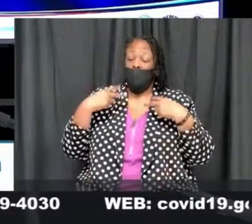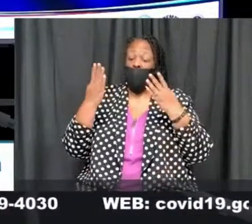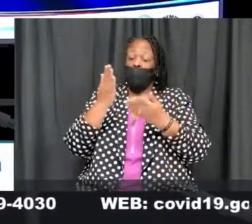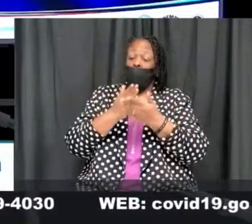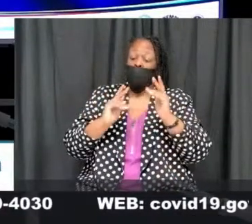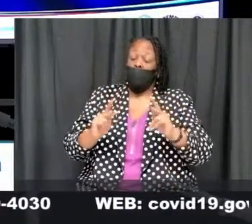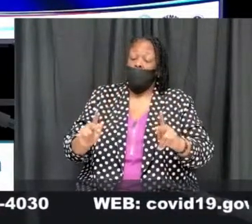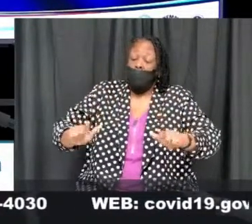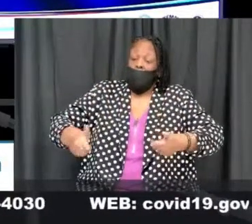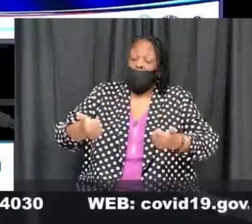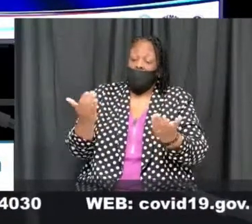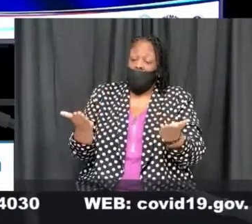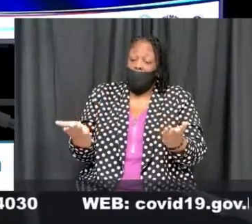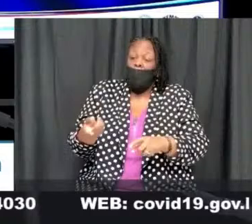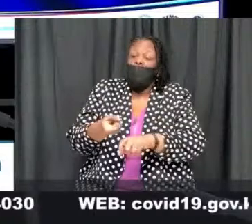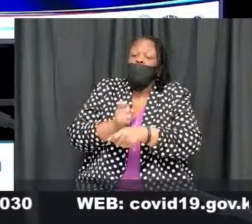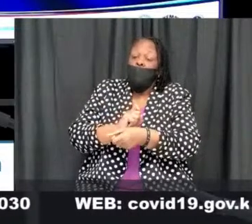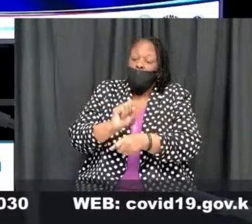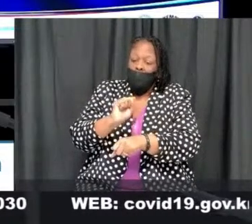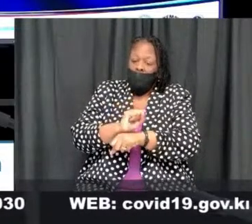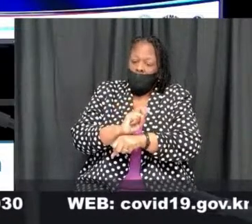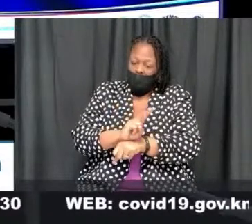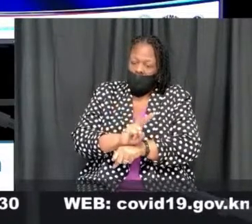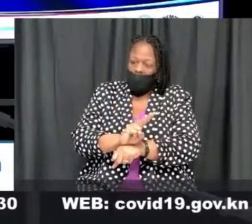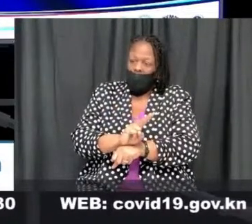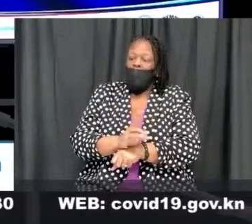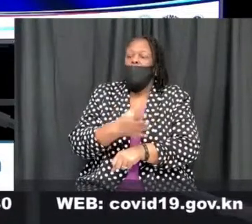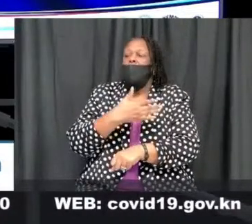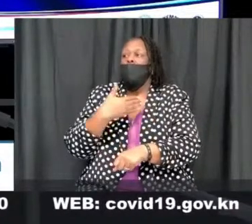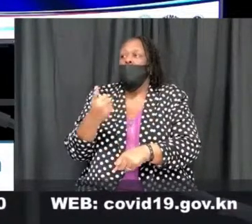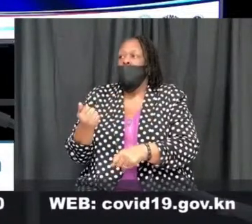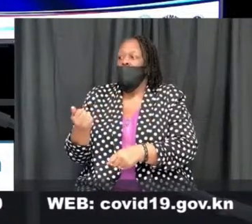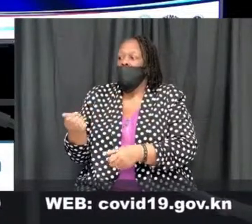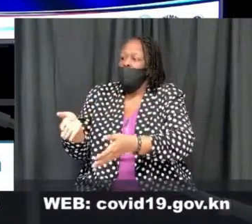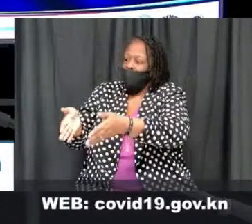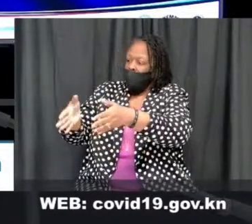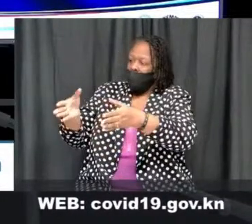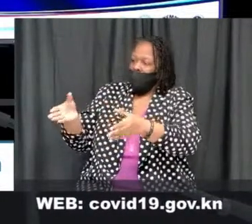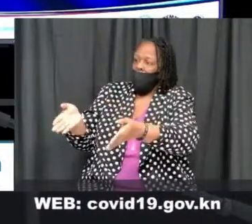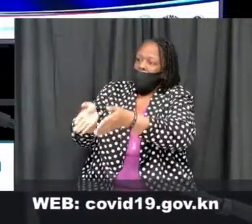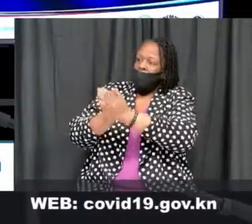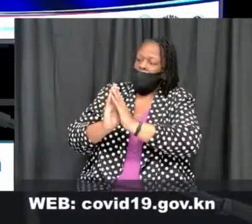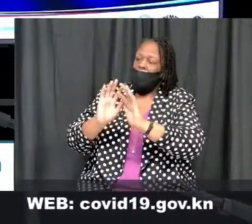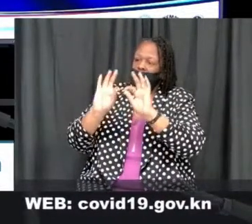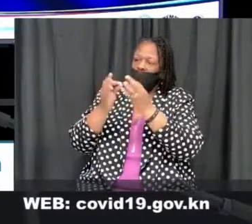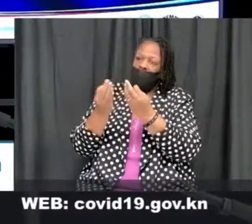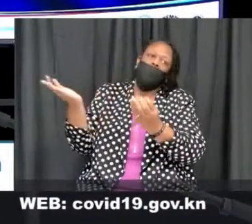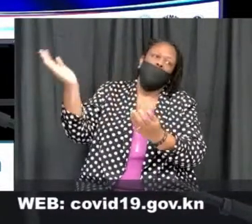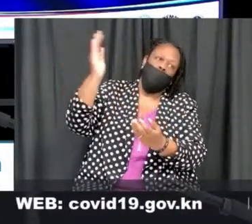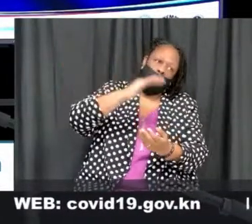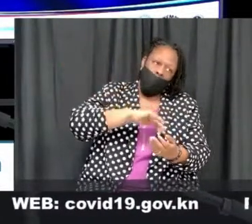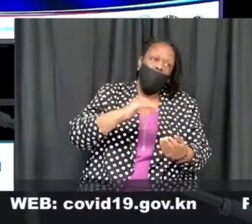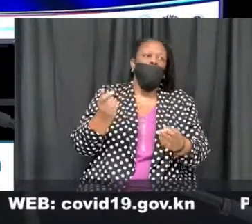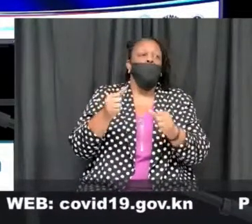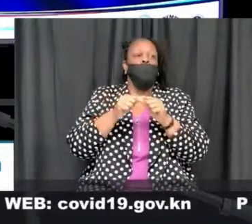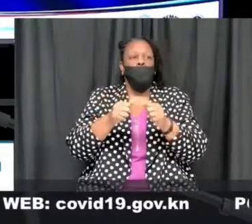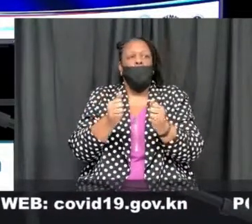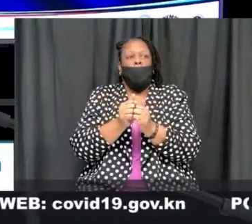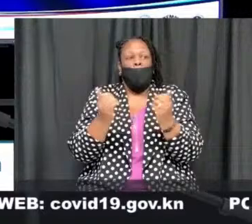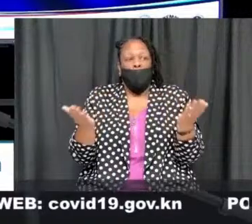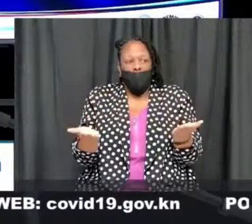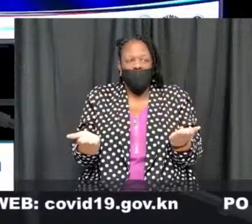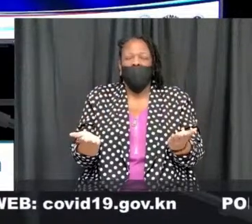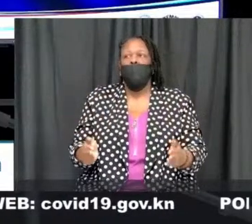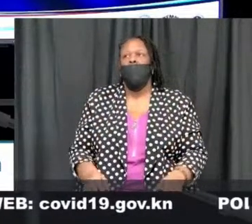Nevis, and they want to have their family return from the impact zone or the affected areas. And